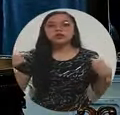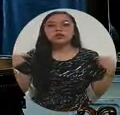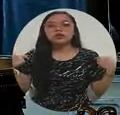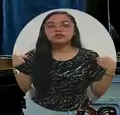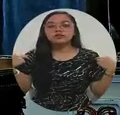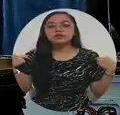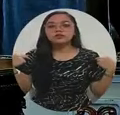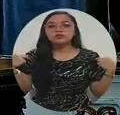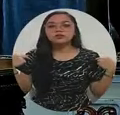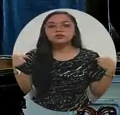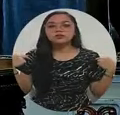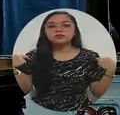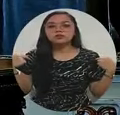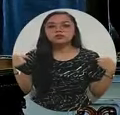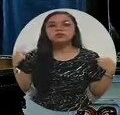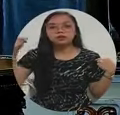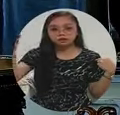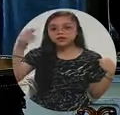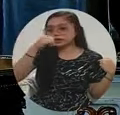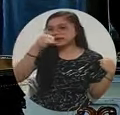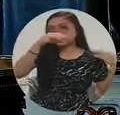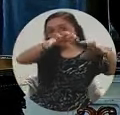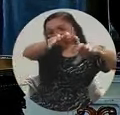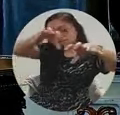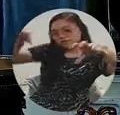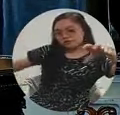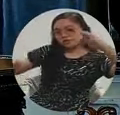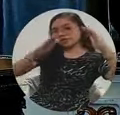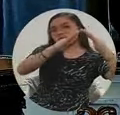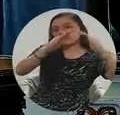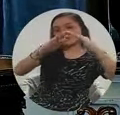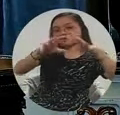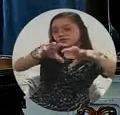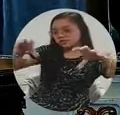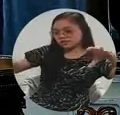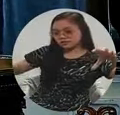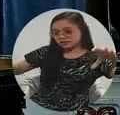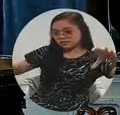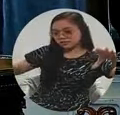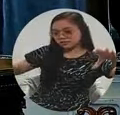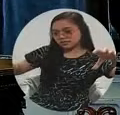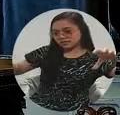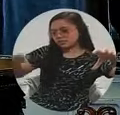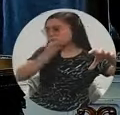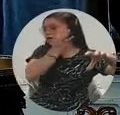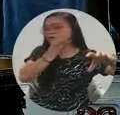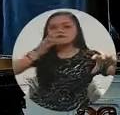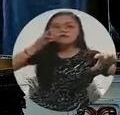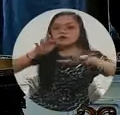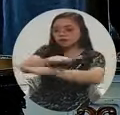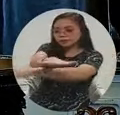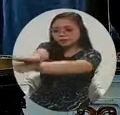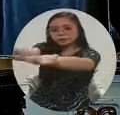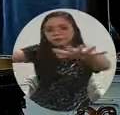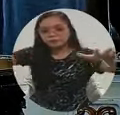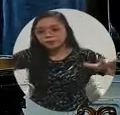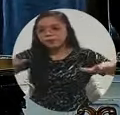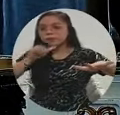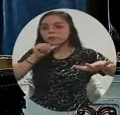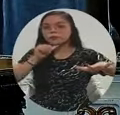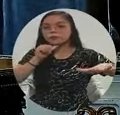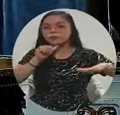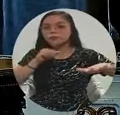2008, nana sila sa may their present location, kanang sabasakan, rice field, pero they didn't occupy